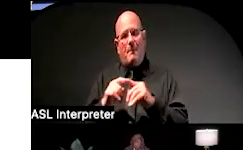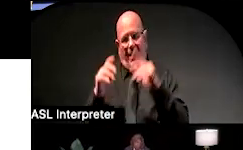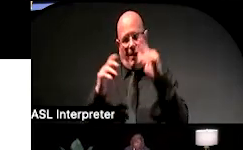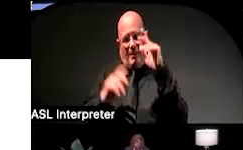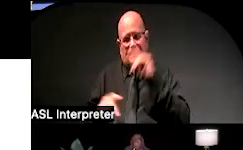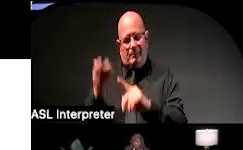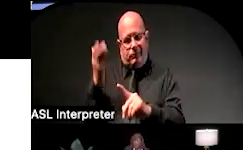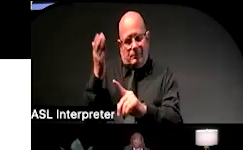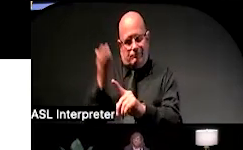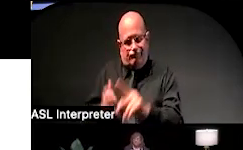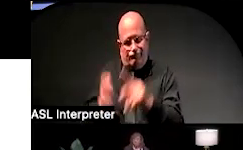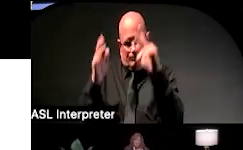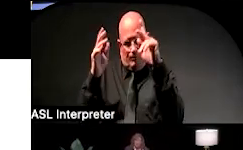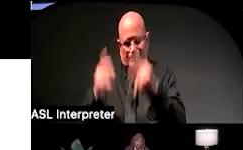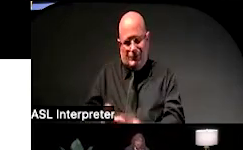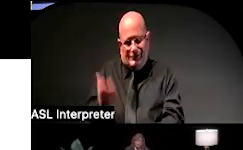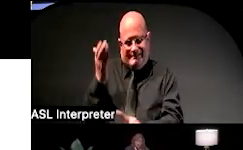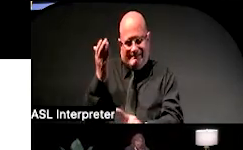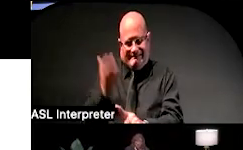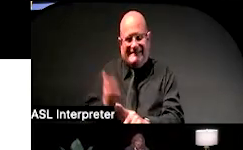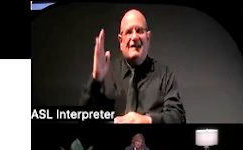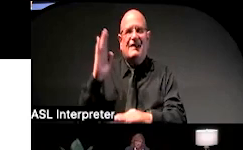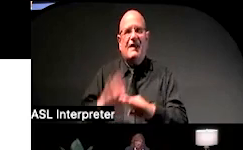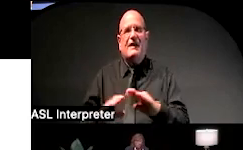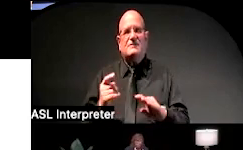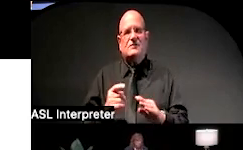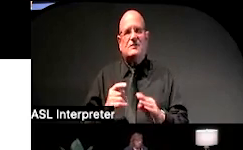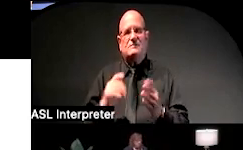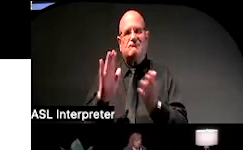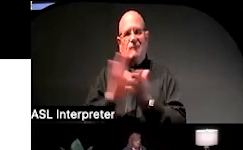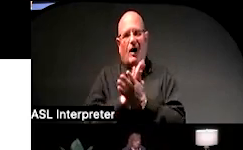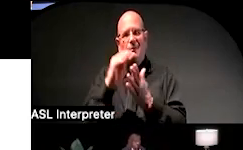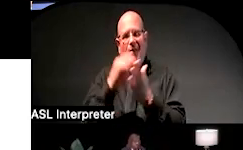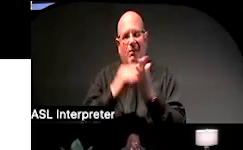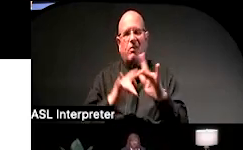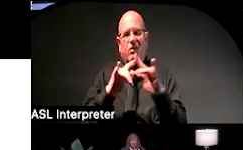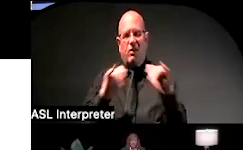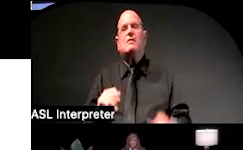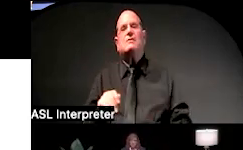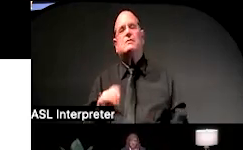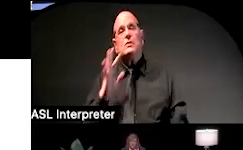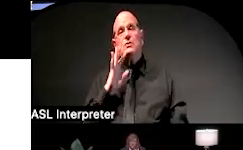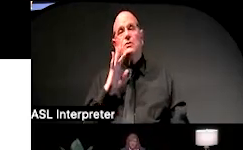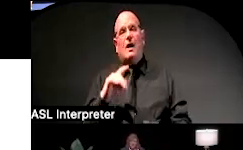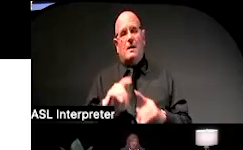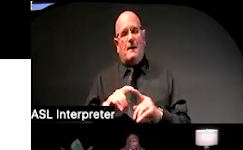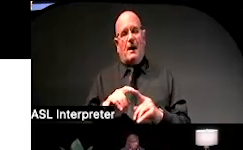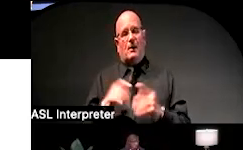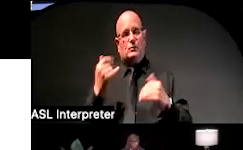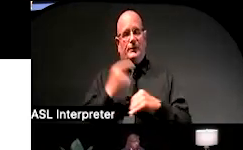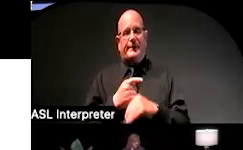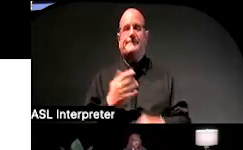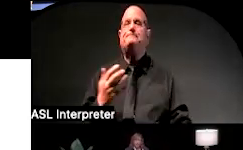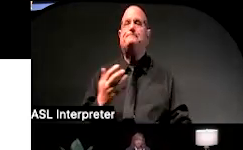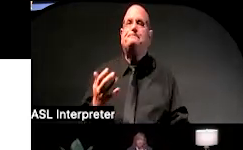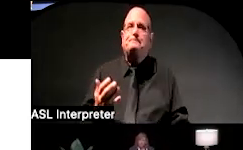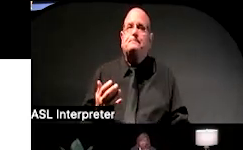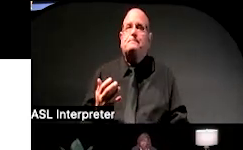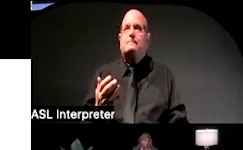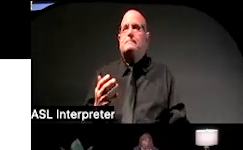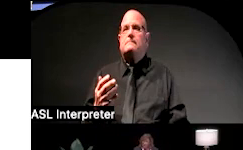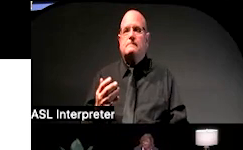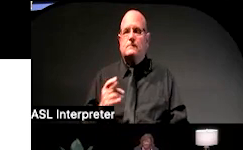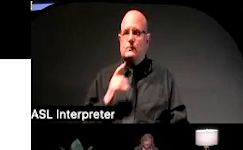people than just documents. So what we're going to talk about today is kind of the planning of